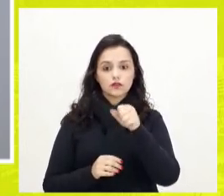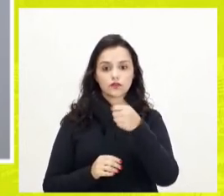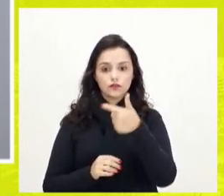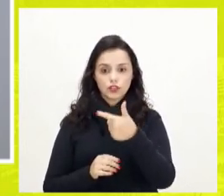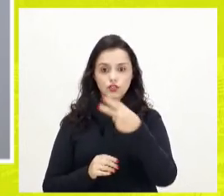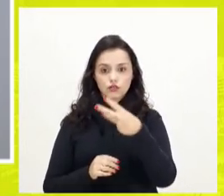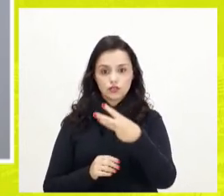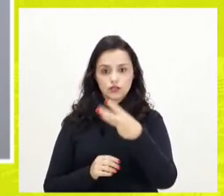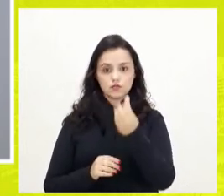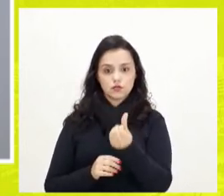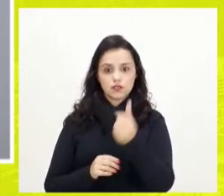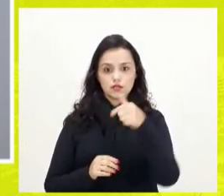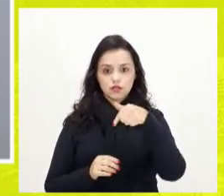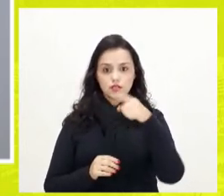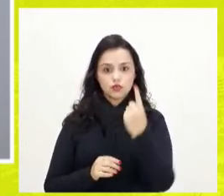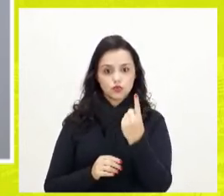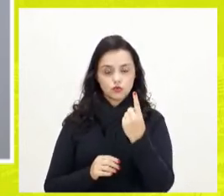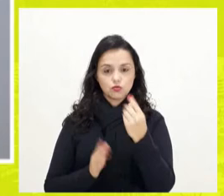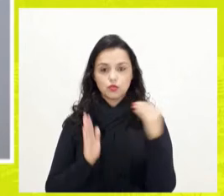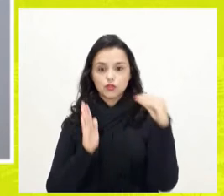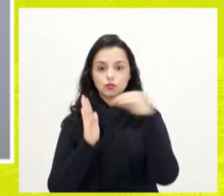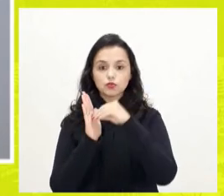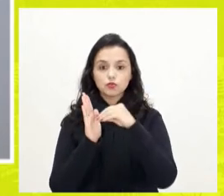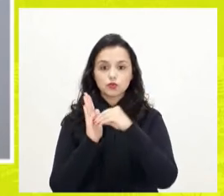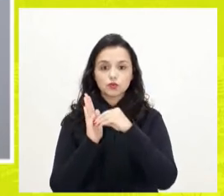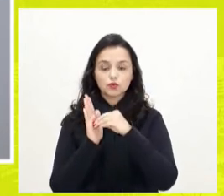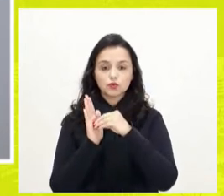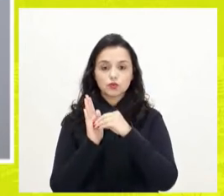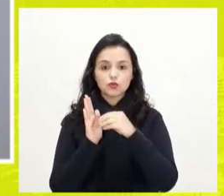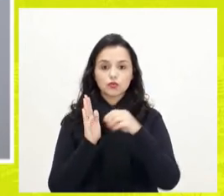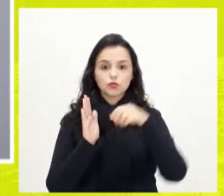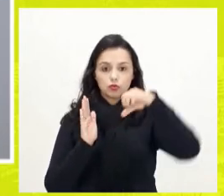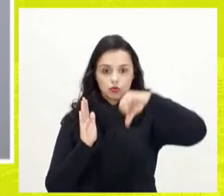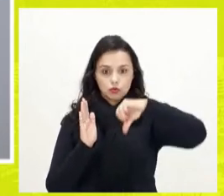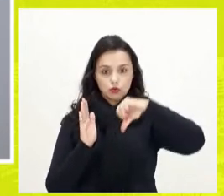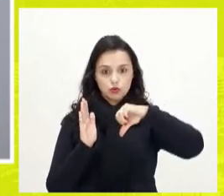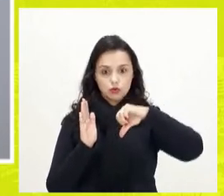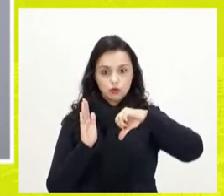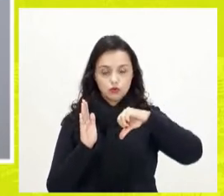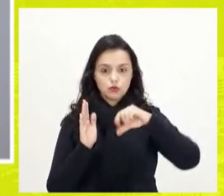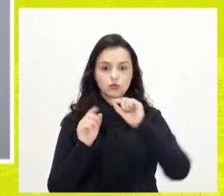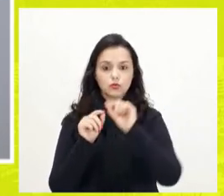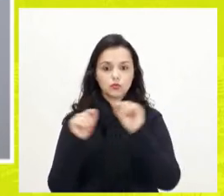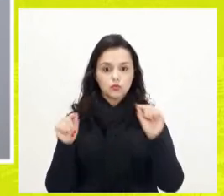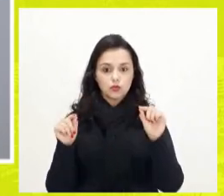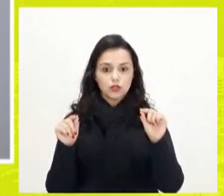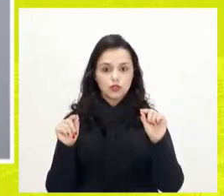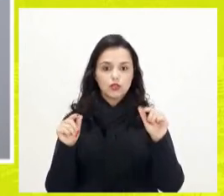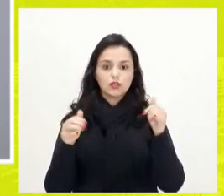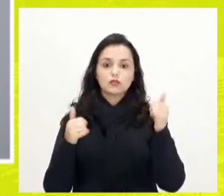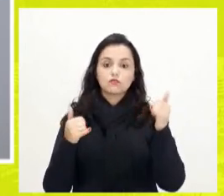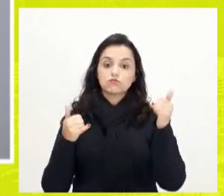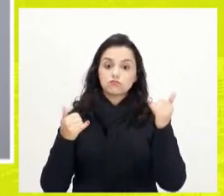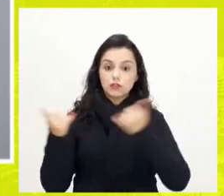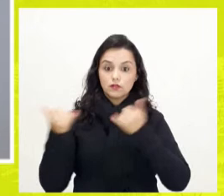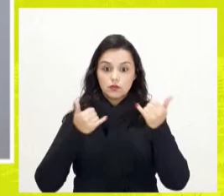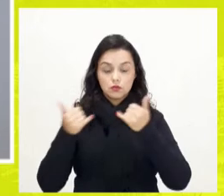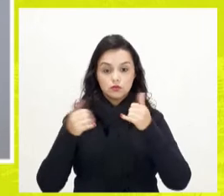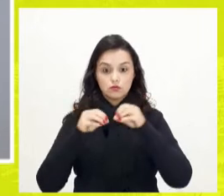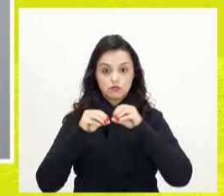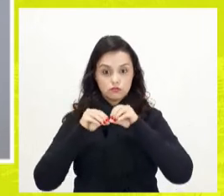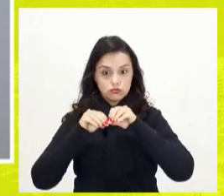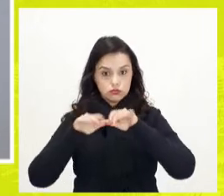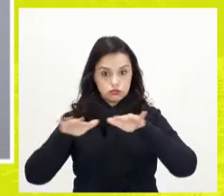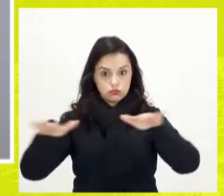resolution 23 671 i mean they added article 9 about sharing